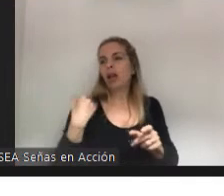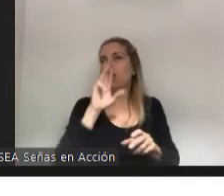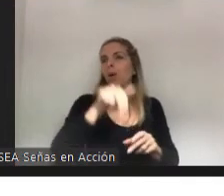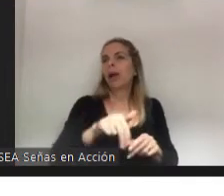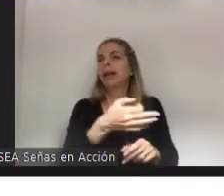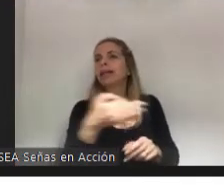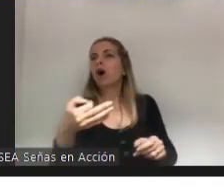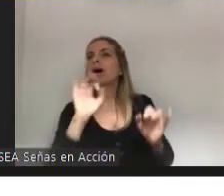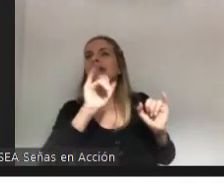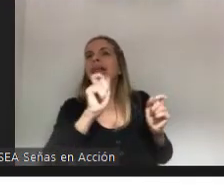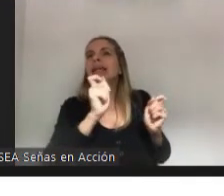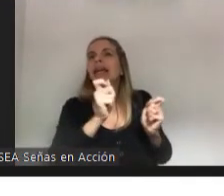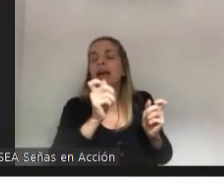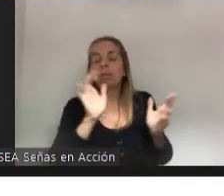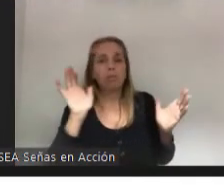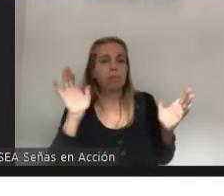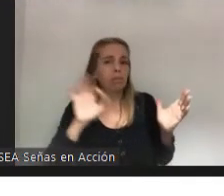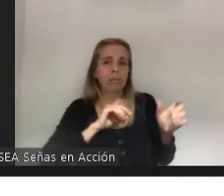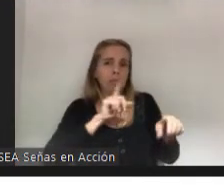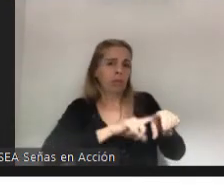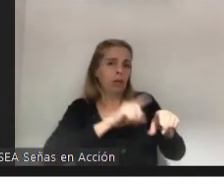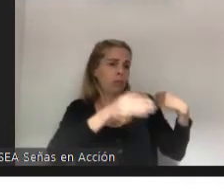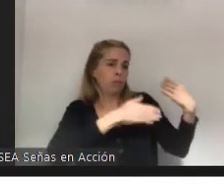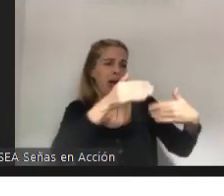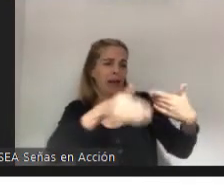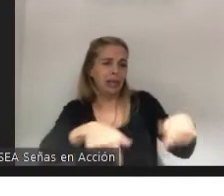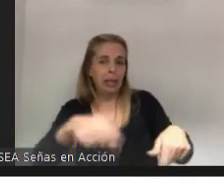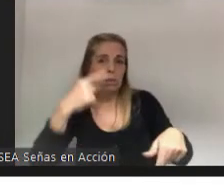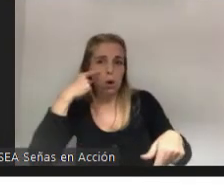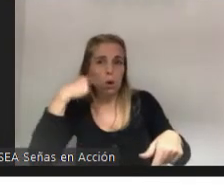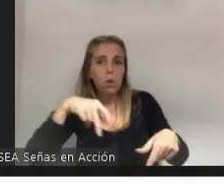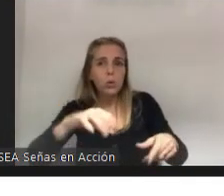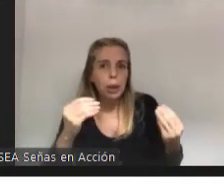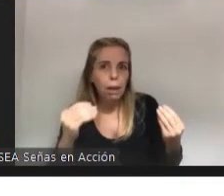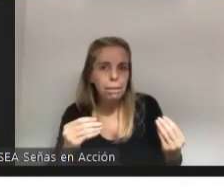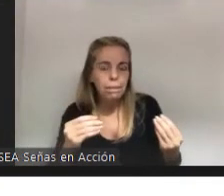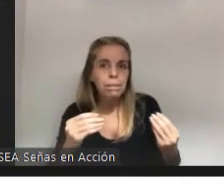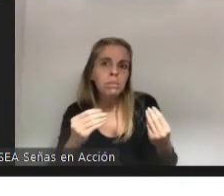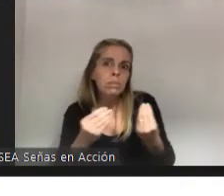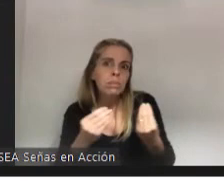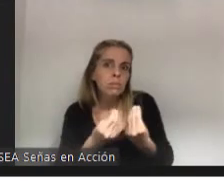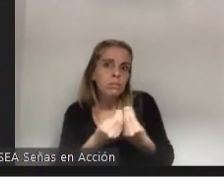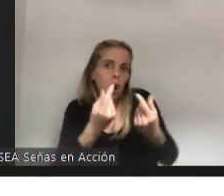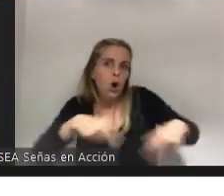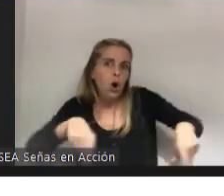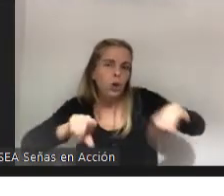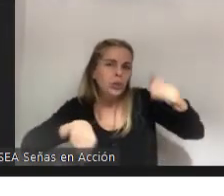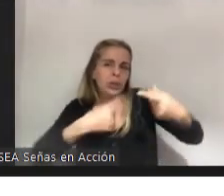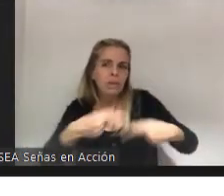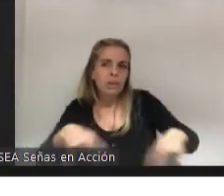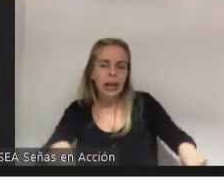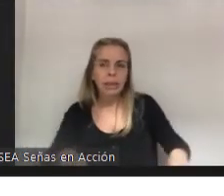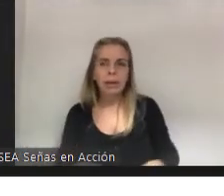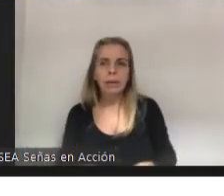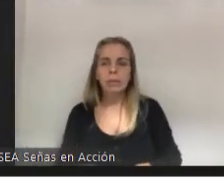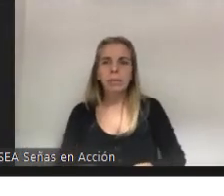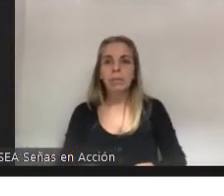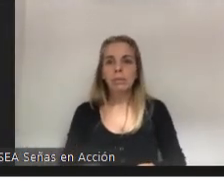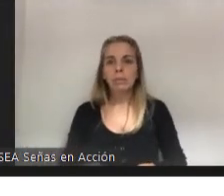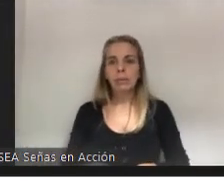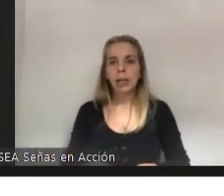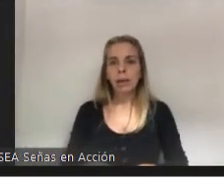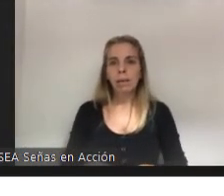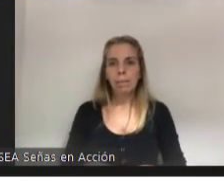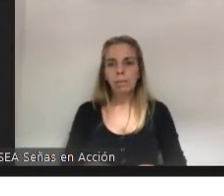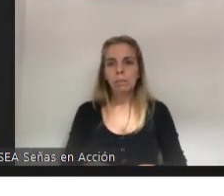in February, when many other things have already been stated. Many other notions have been put on the table